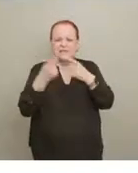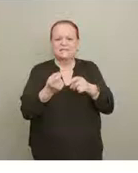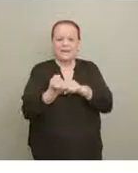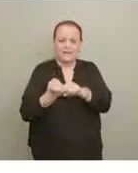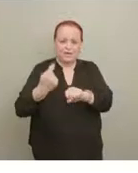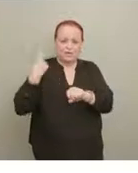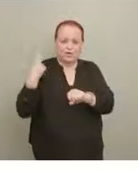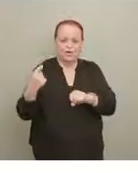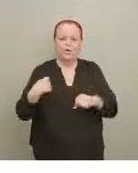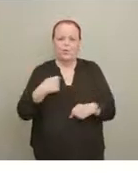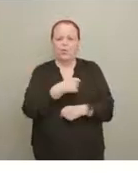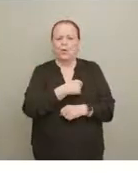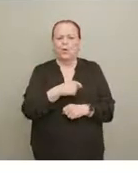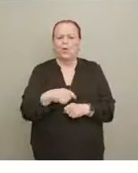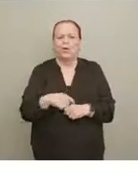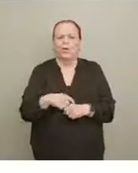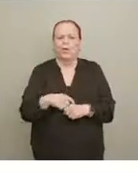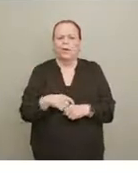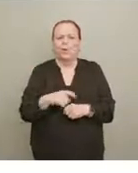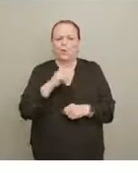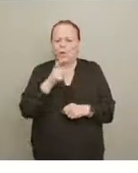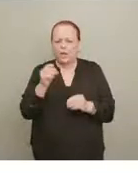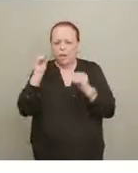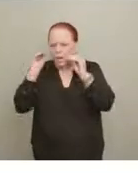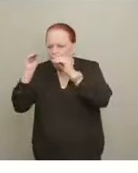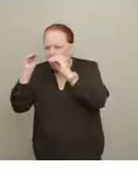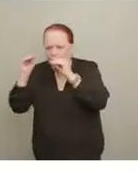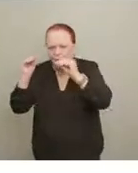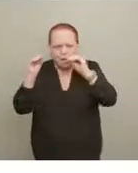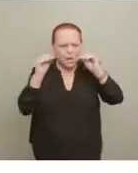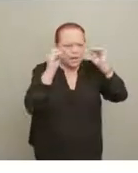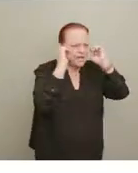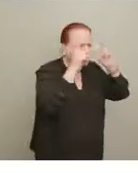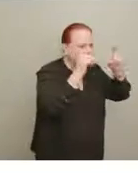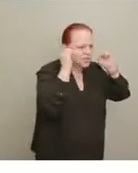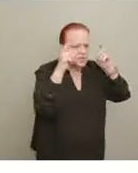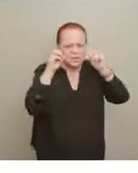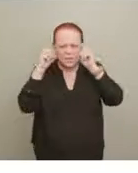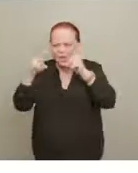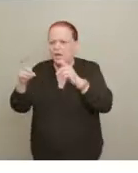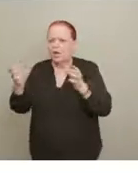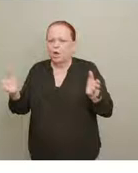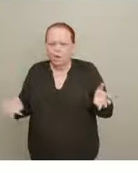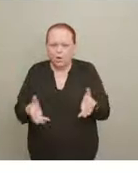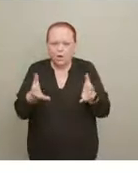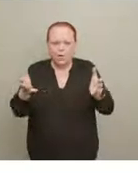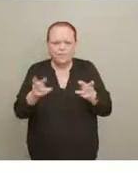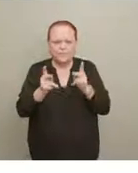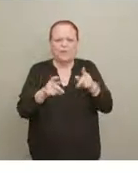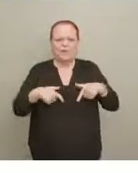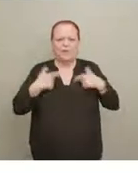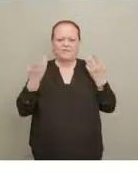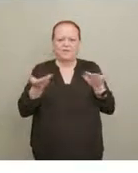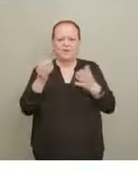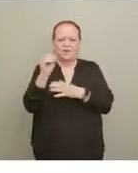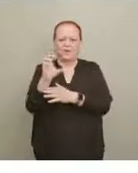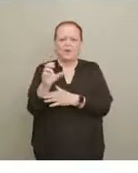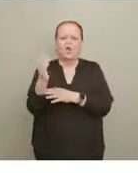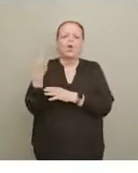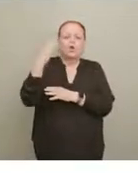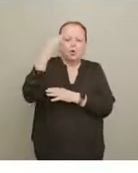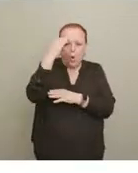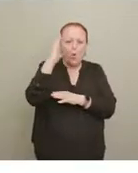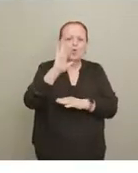been really educating and supporting and encourage a resident in Orange County to know